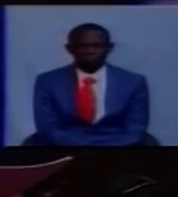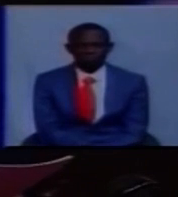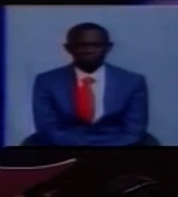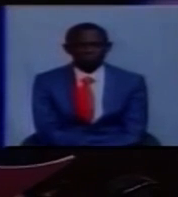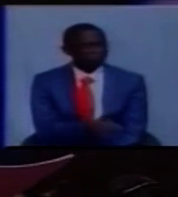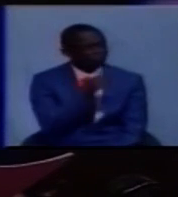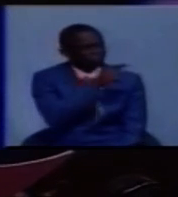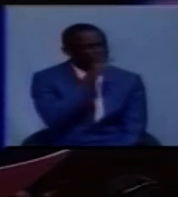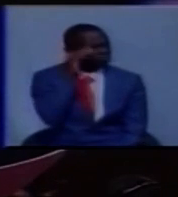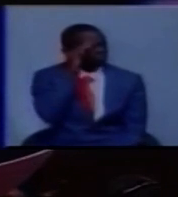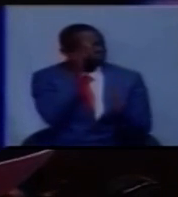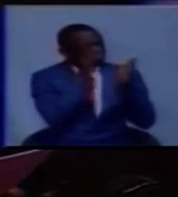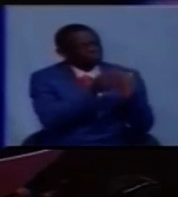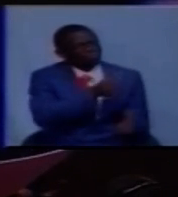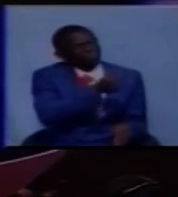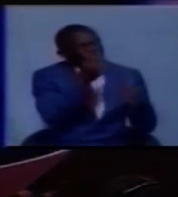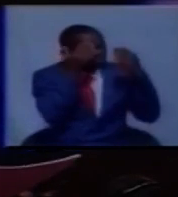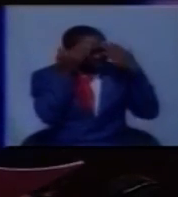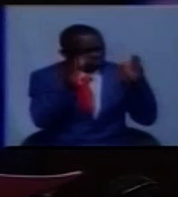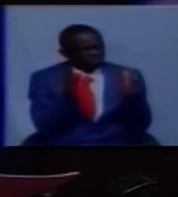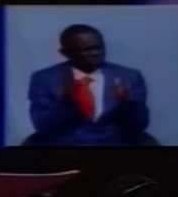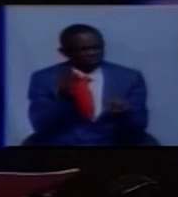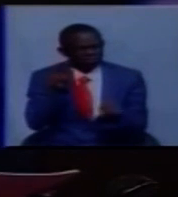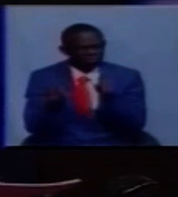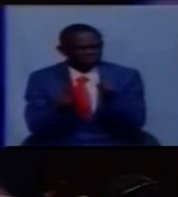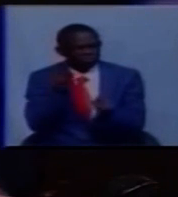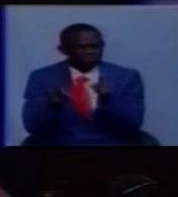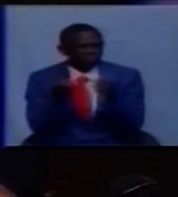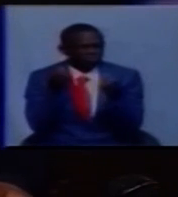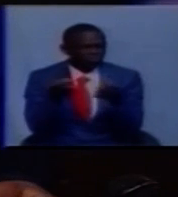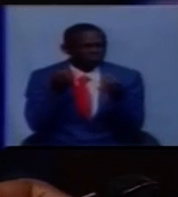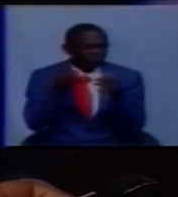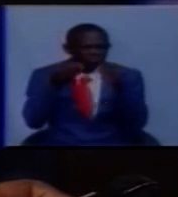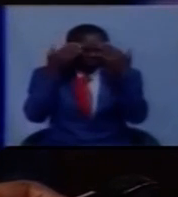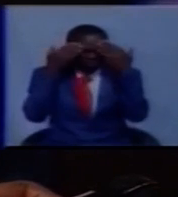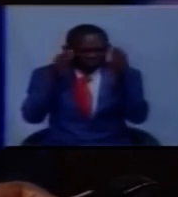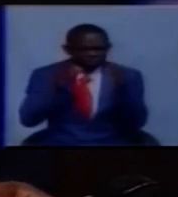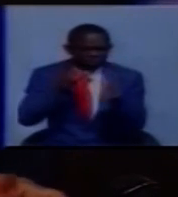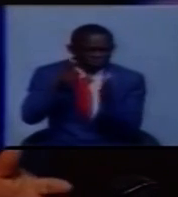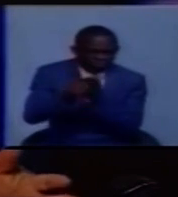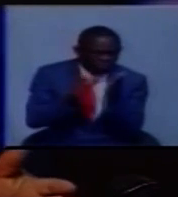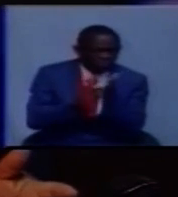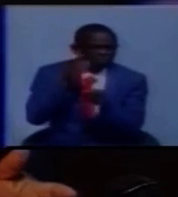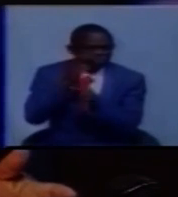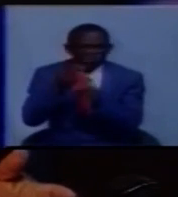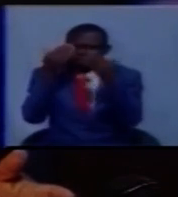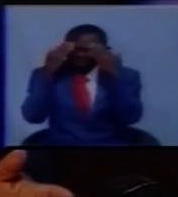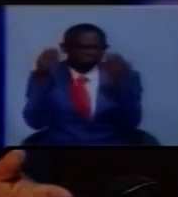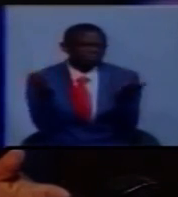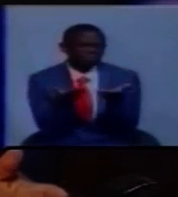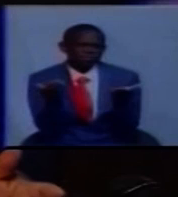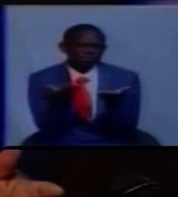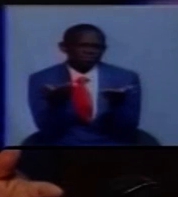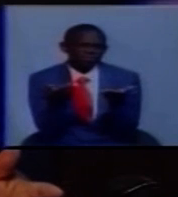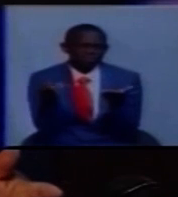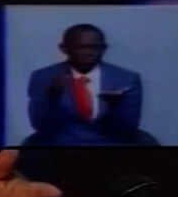probably know that very few elite people know their rights. They can take the employer to court. We're talking about farm workers. We're